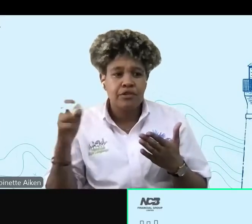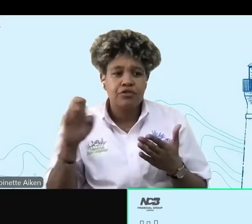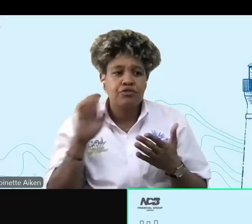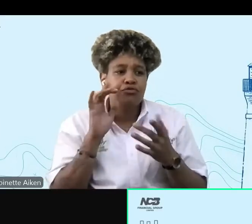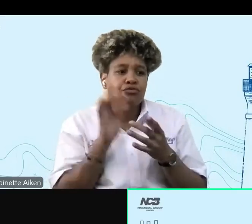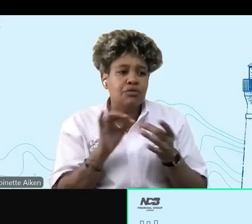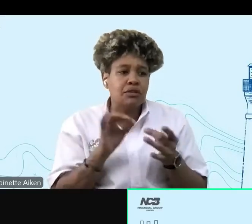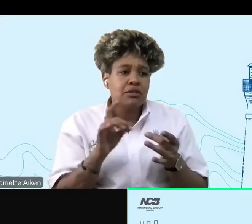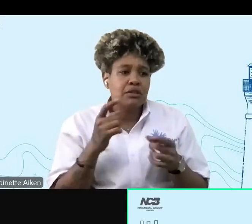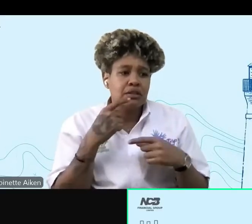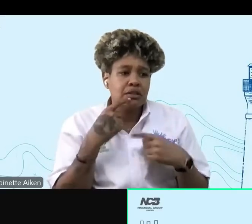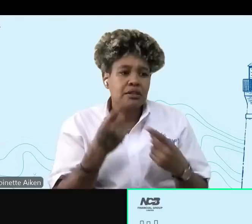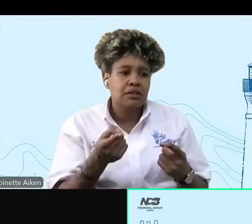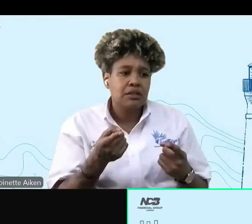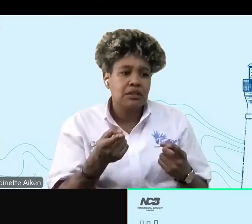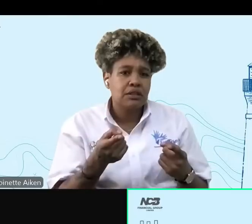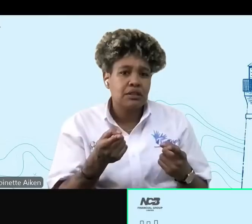seeing